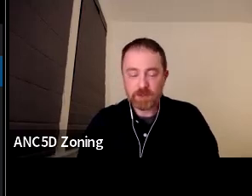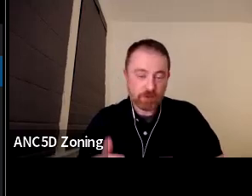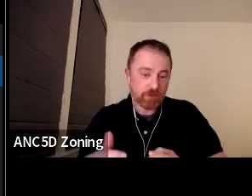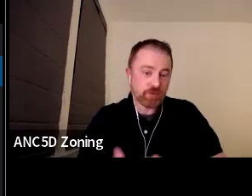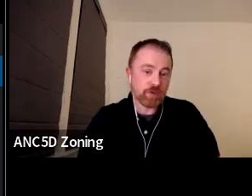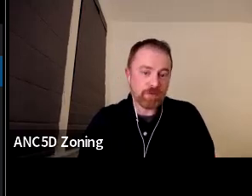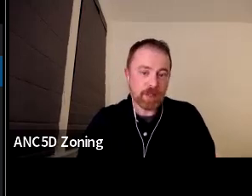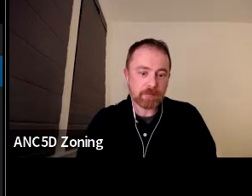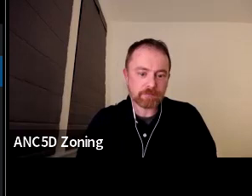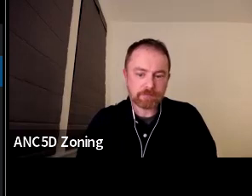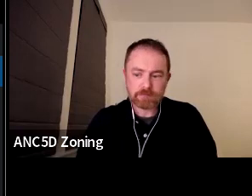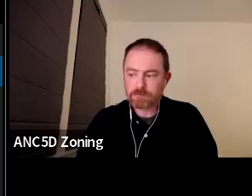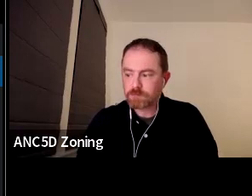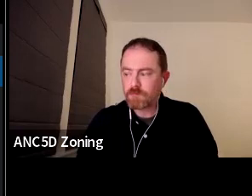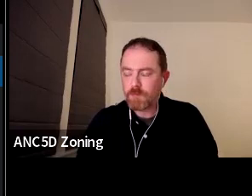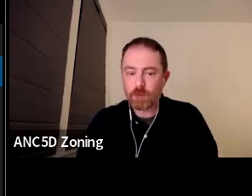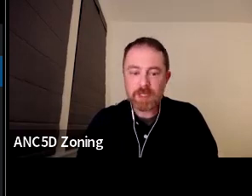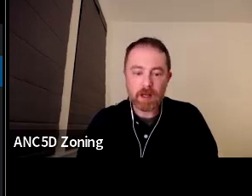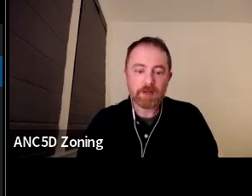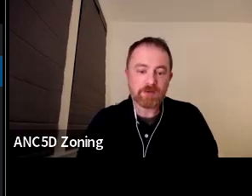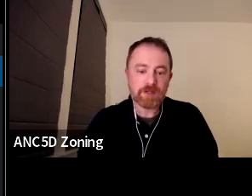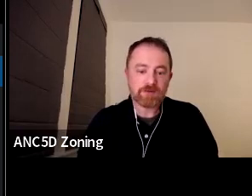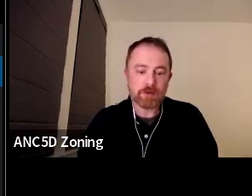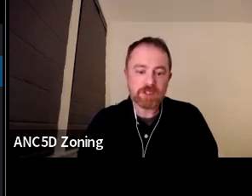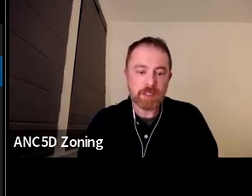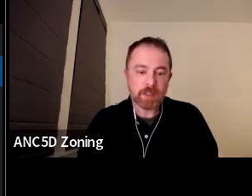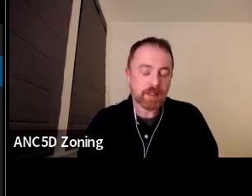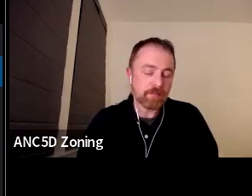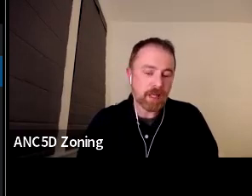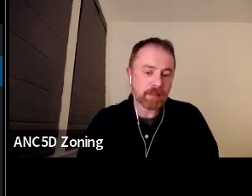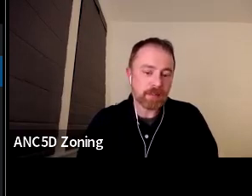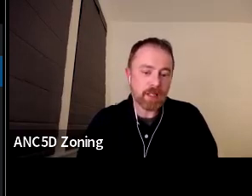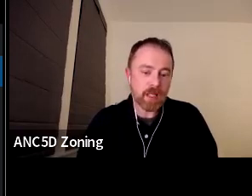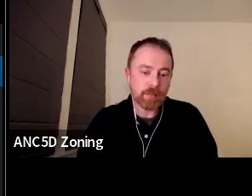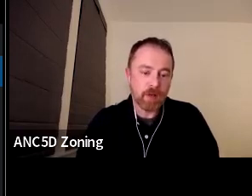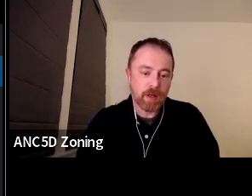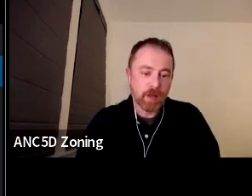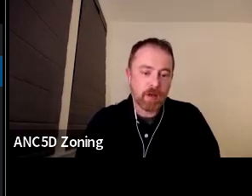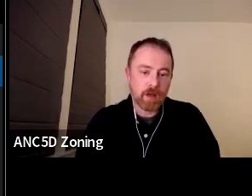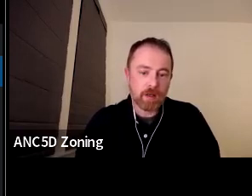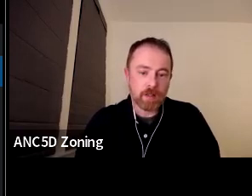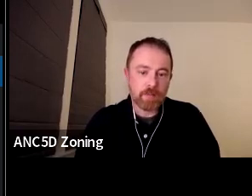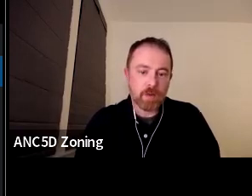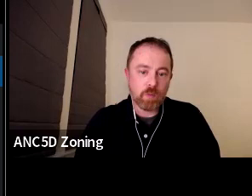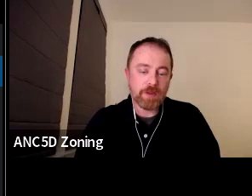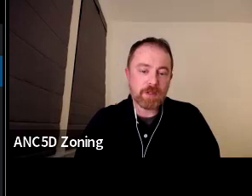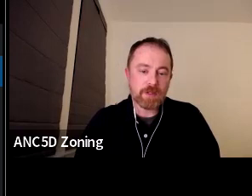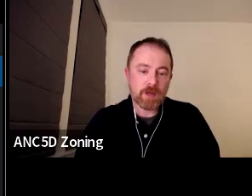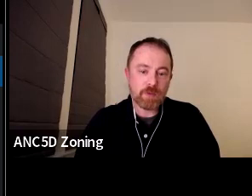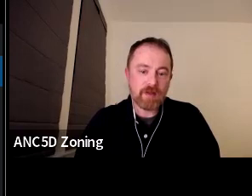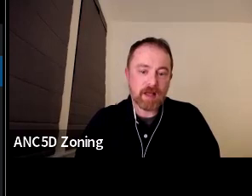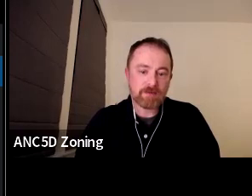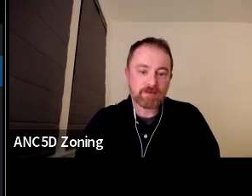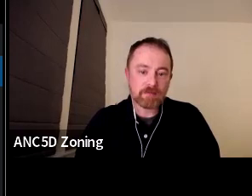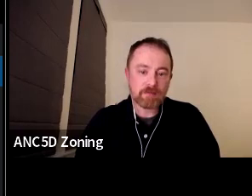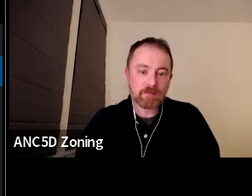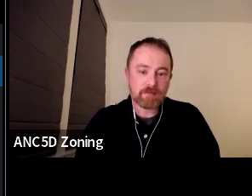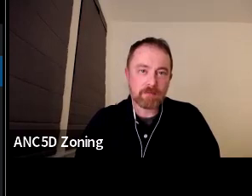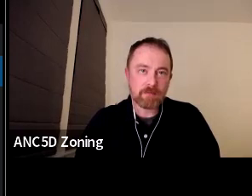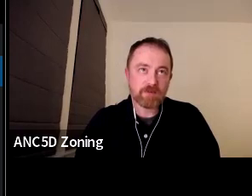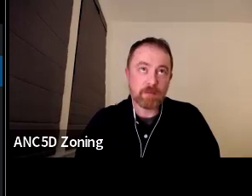penthouse and you're going to remove that, because there is going to be a light impact on the neighbor, one thing that we have